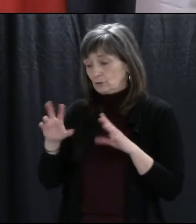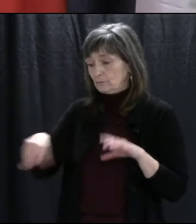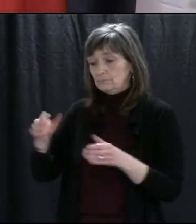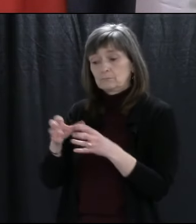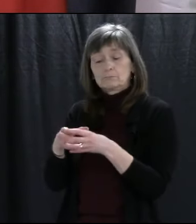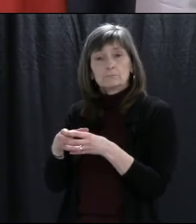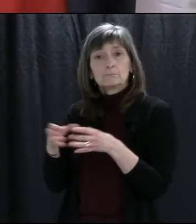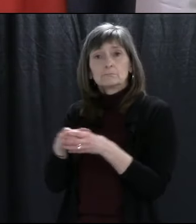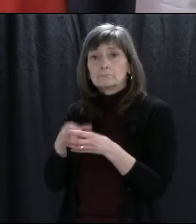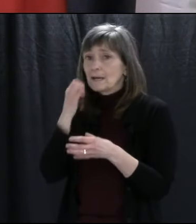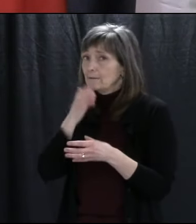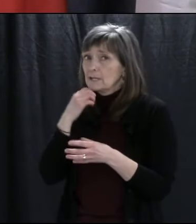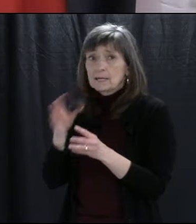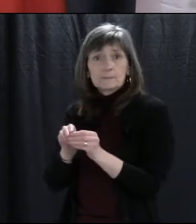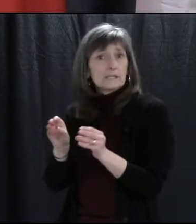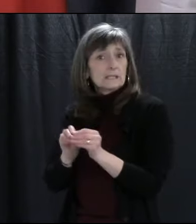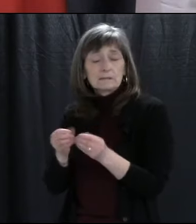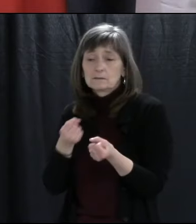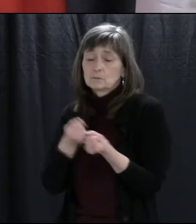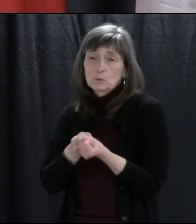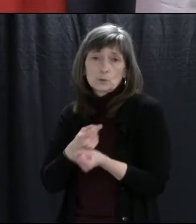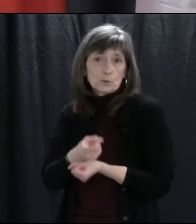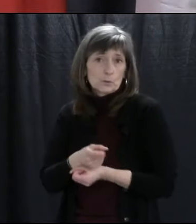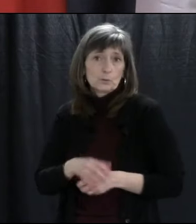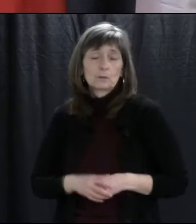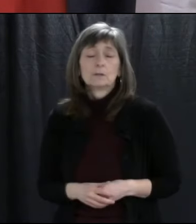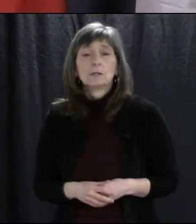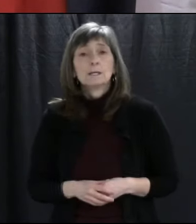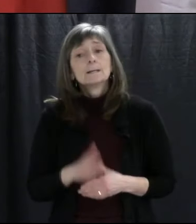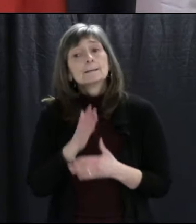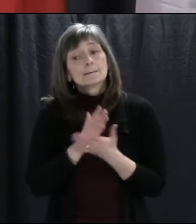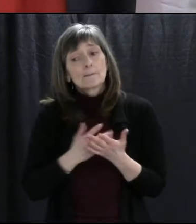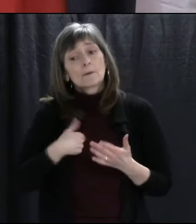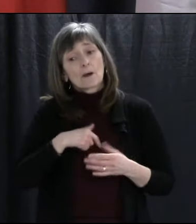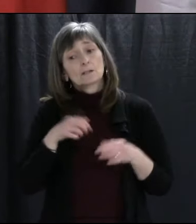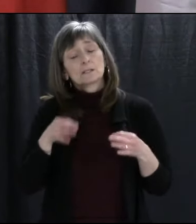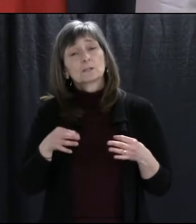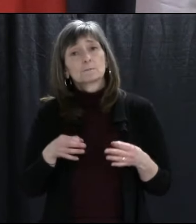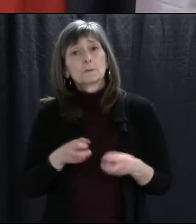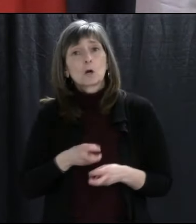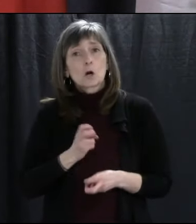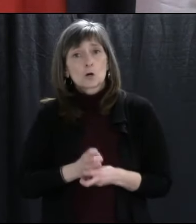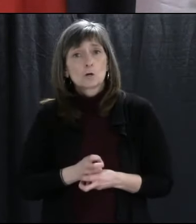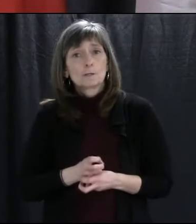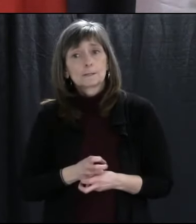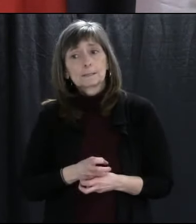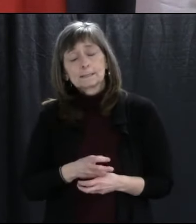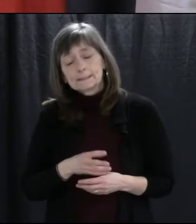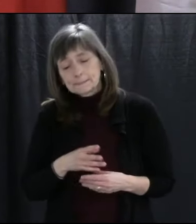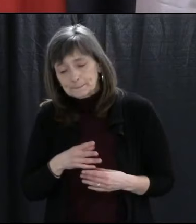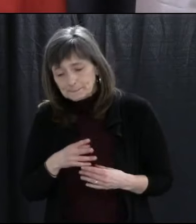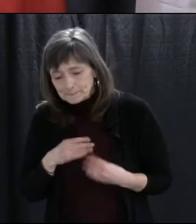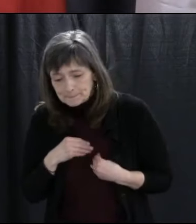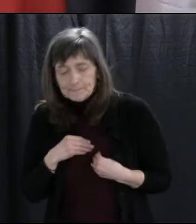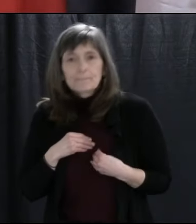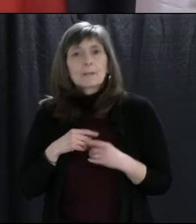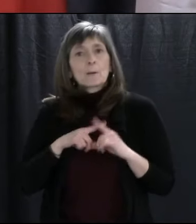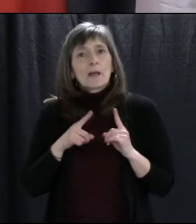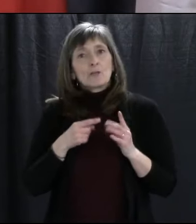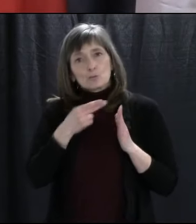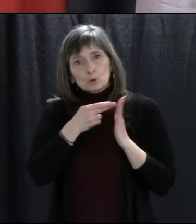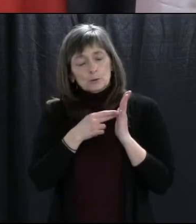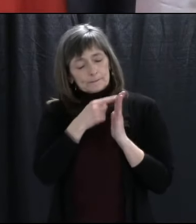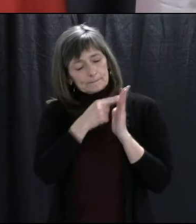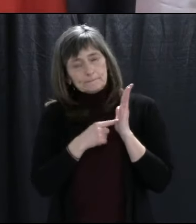on your behalf to support you. So we've made some tough decisions. We've put some tough guidelines in place, but you can see